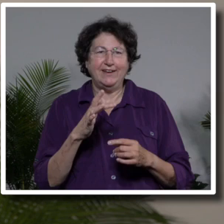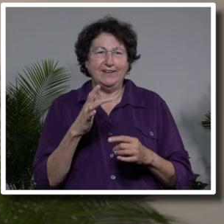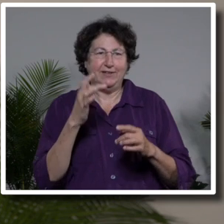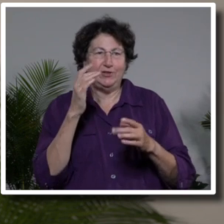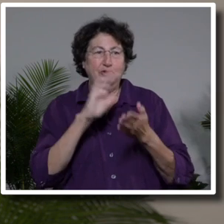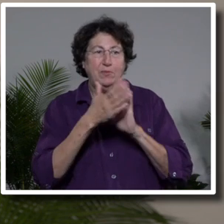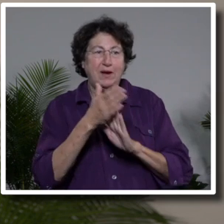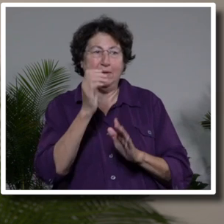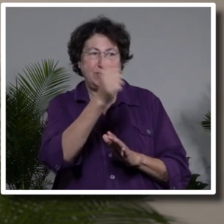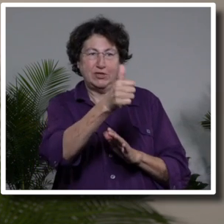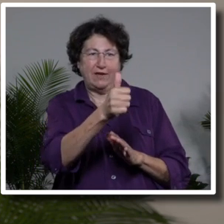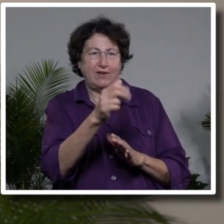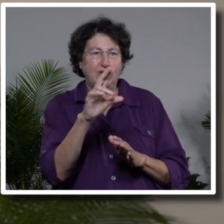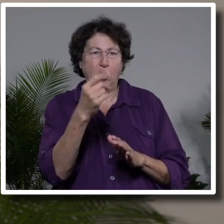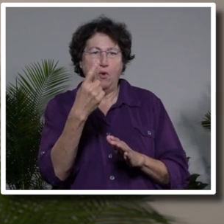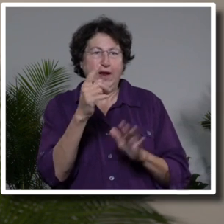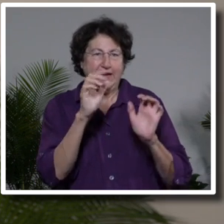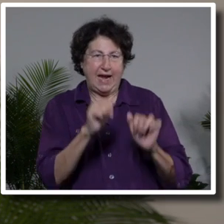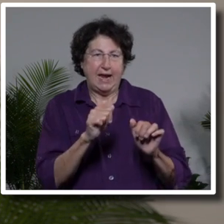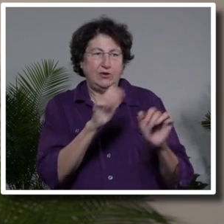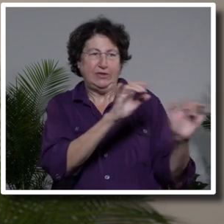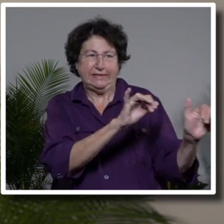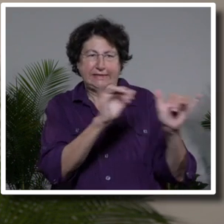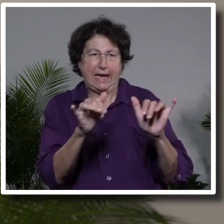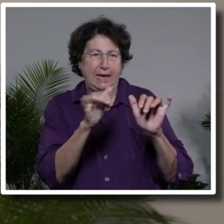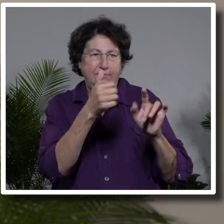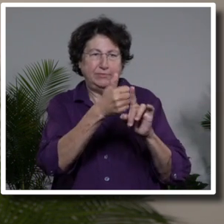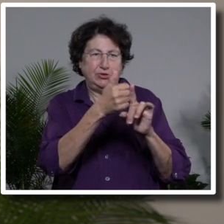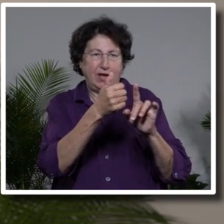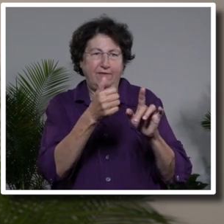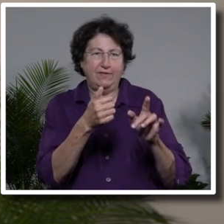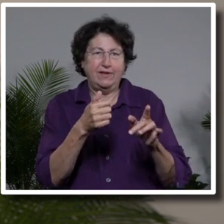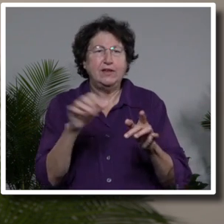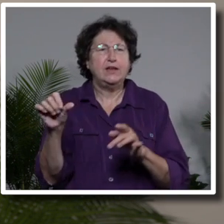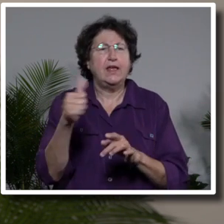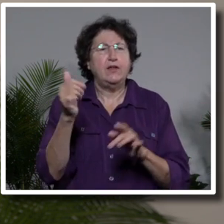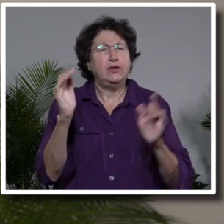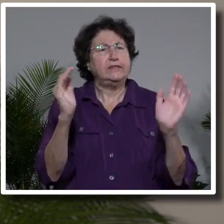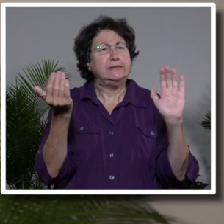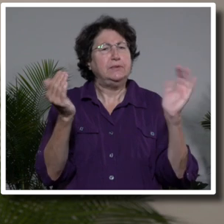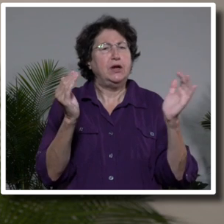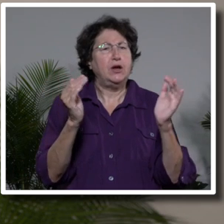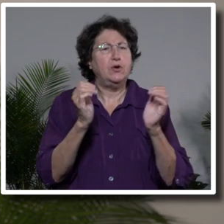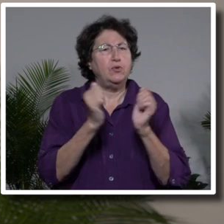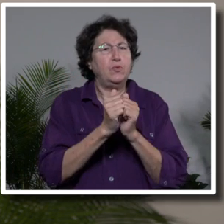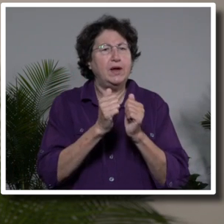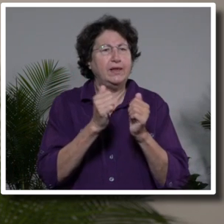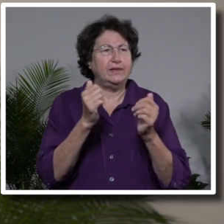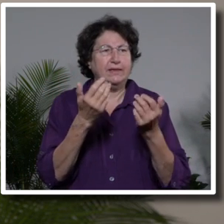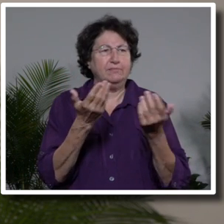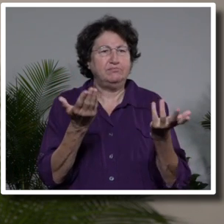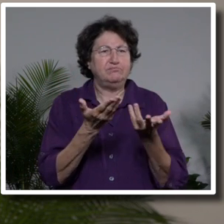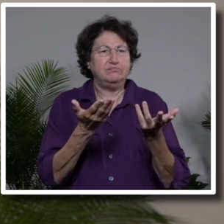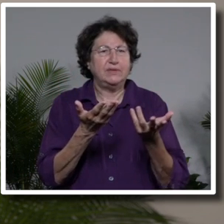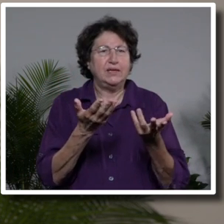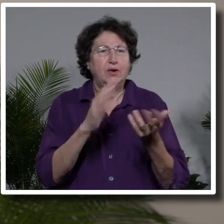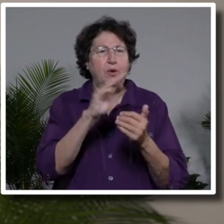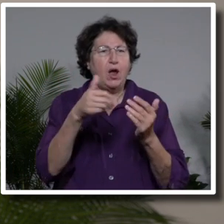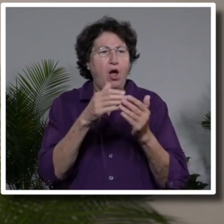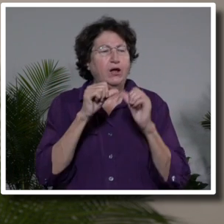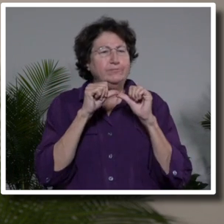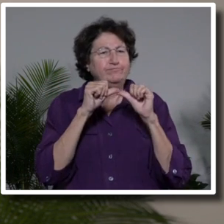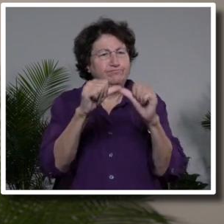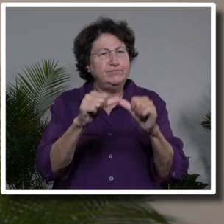you. Nobody can do what you do. There is another similarity with all of us, and that's that we're all